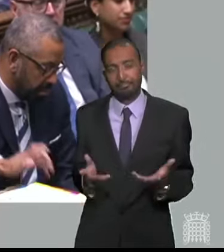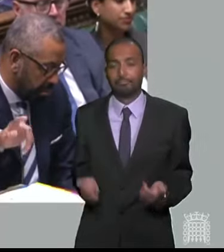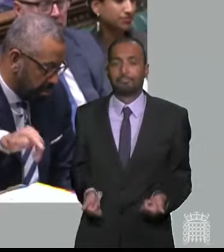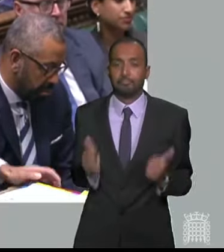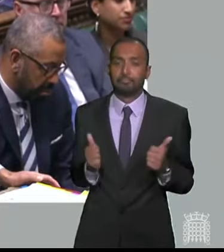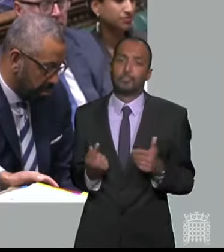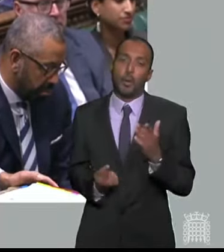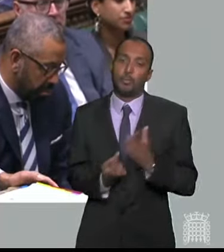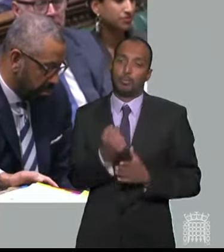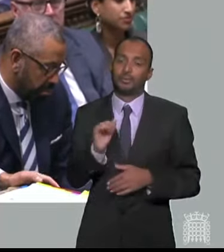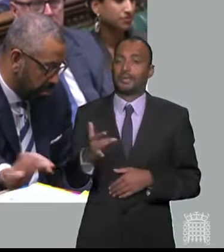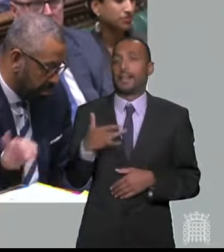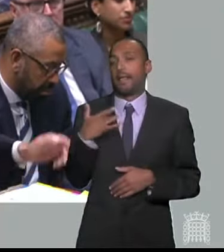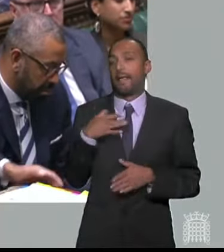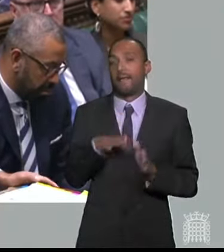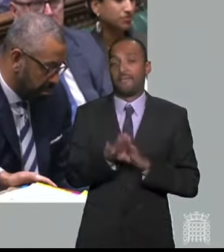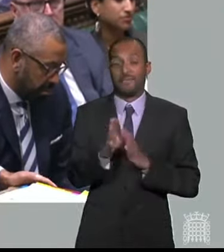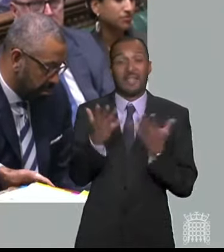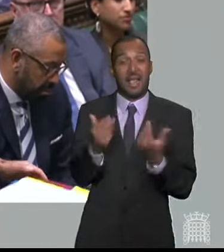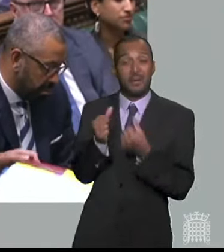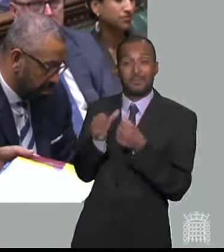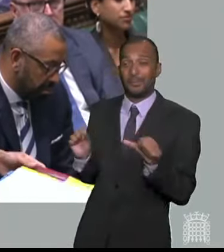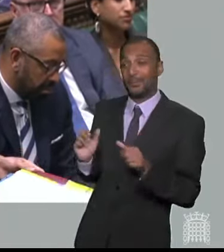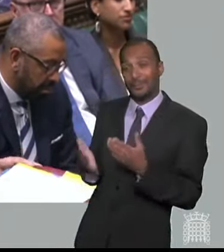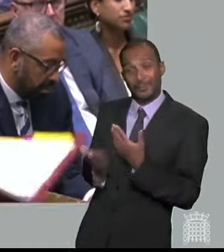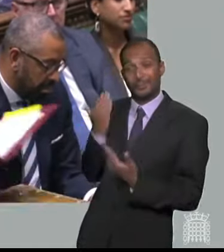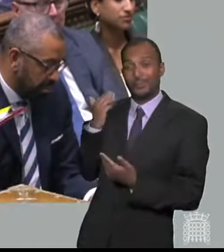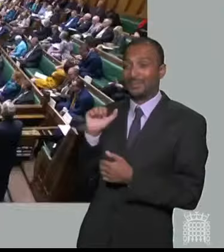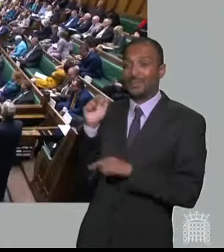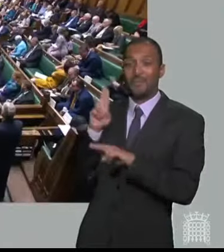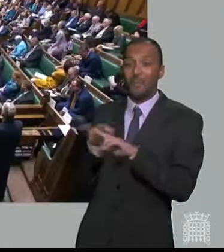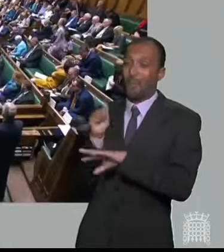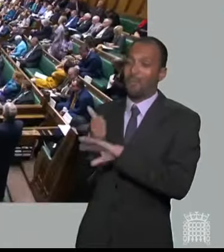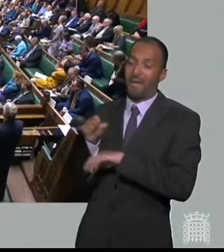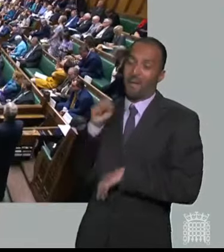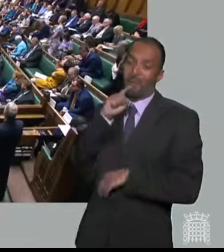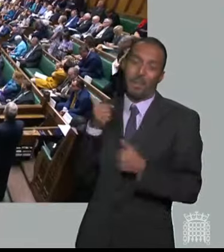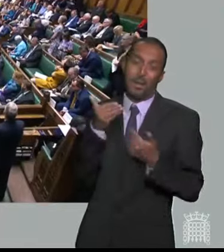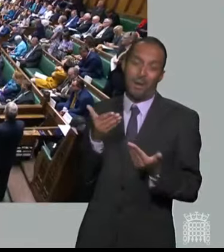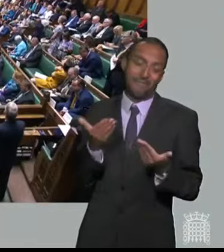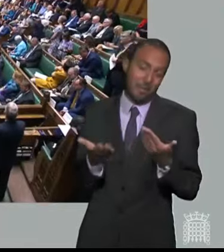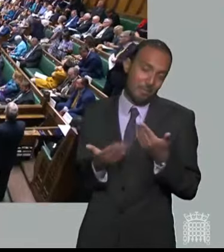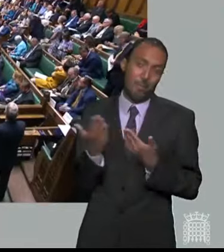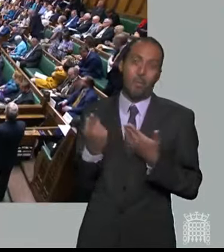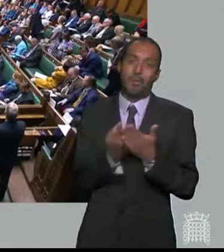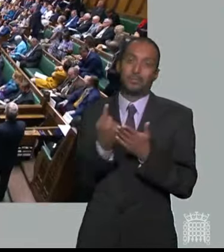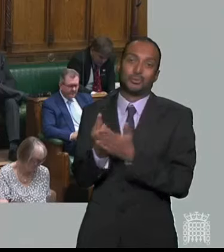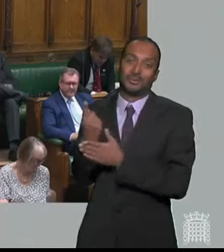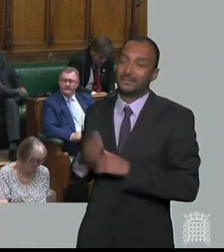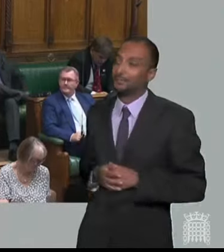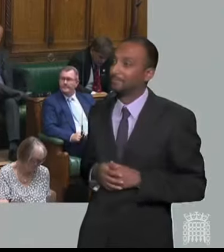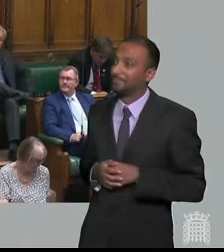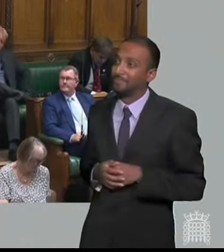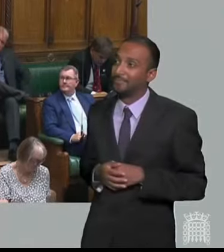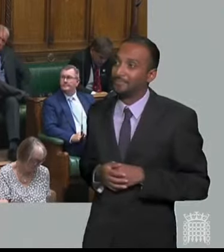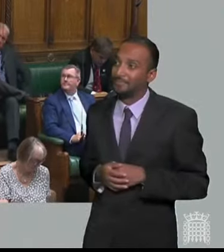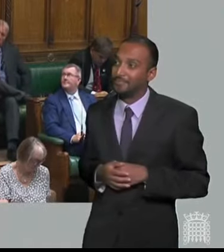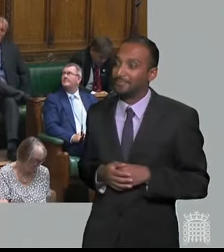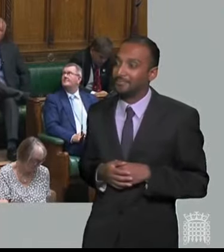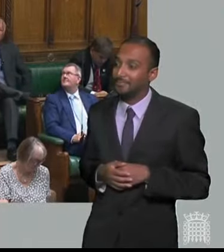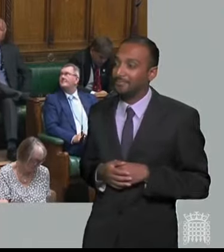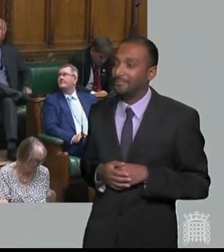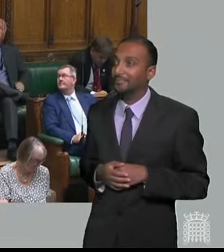sixth forms will deliver that in his constituency and many others across the nation. Ian Mans. Very grateful, Mr Speaker. Mr Speaker, the